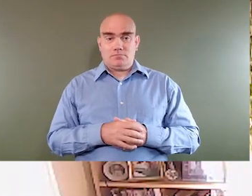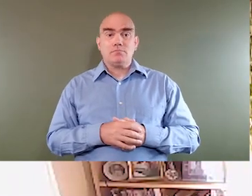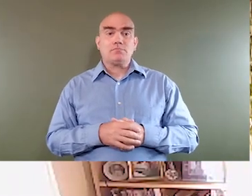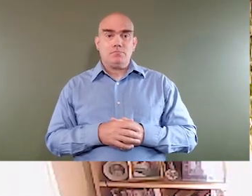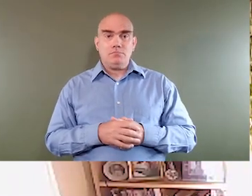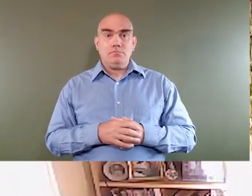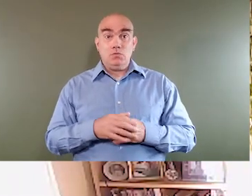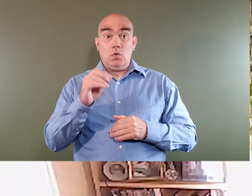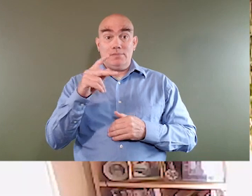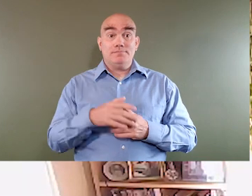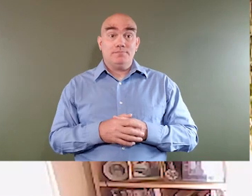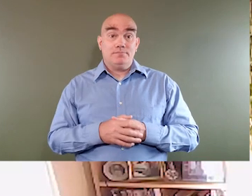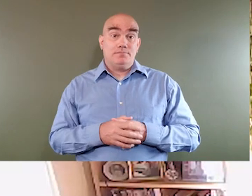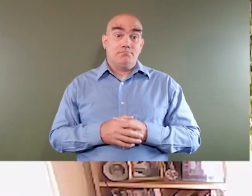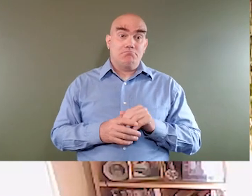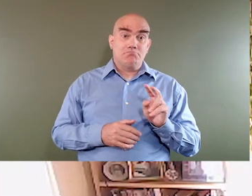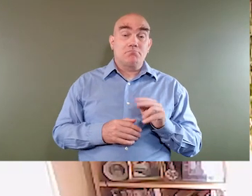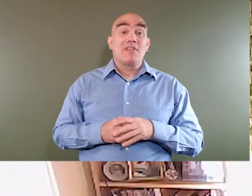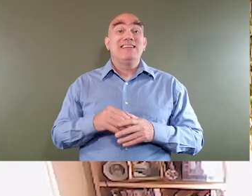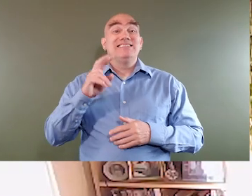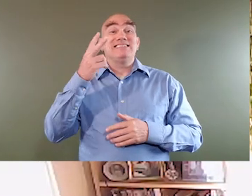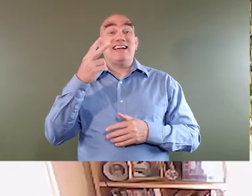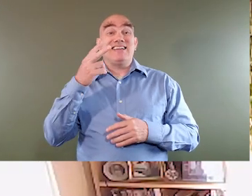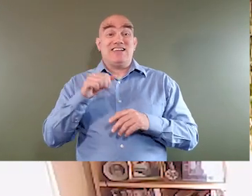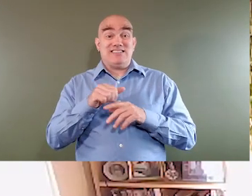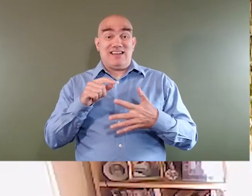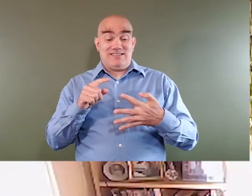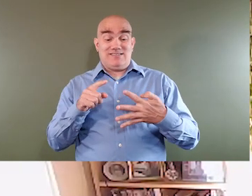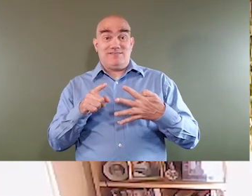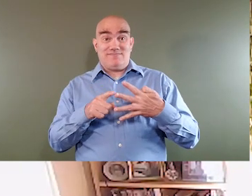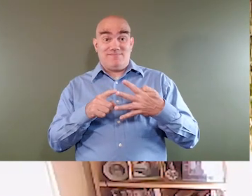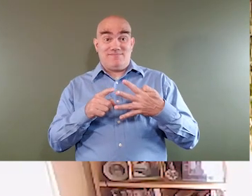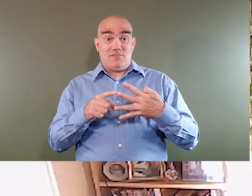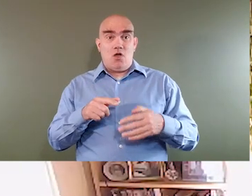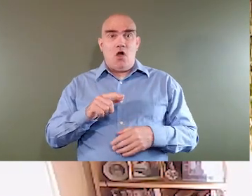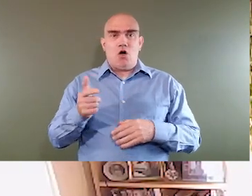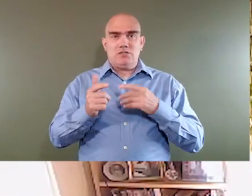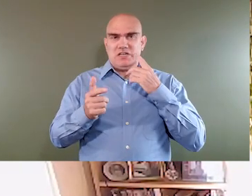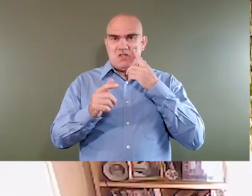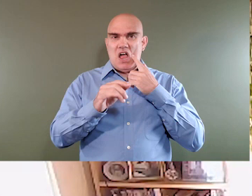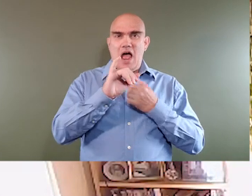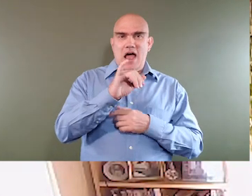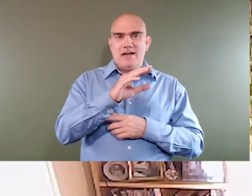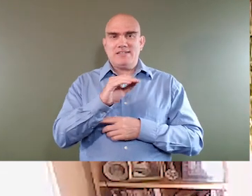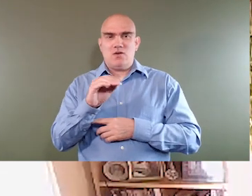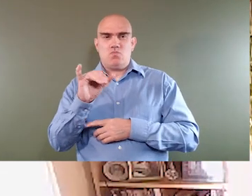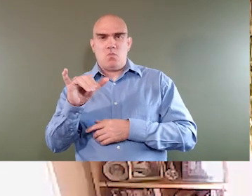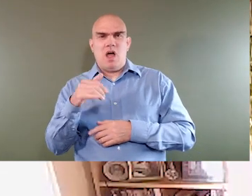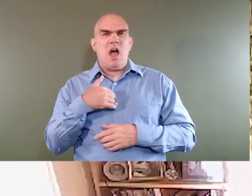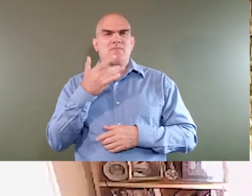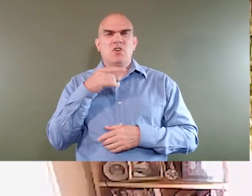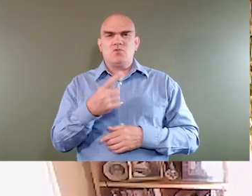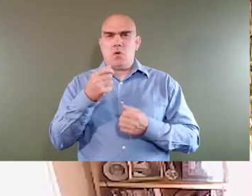Okay. Second exercise is going to be alternating I's and Y's. I prefer to do this one without